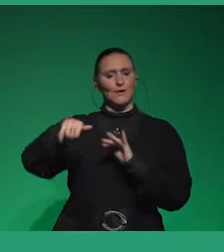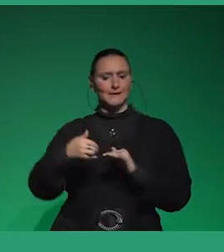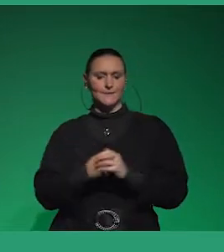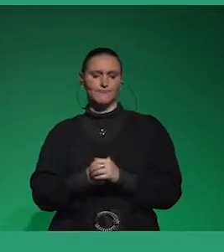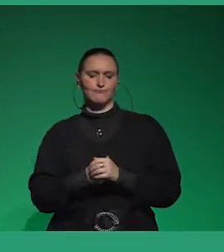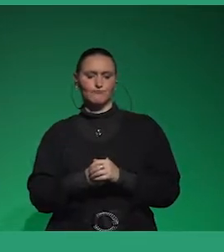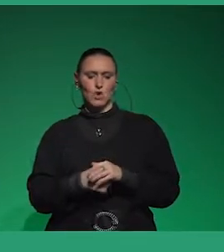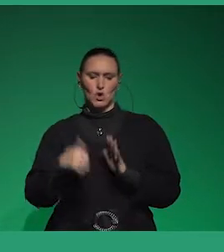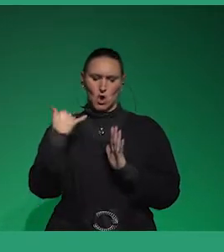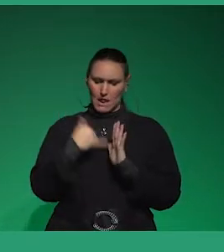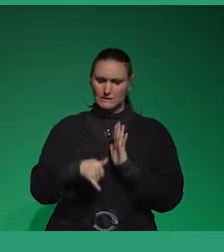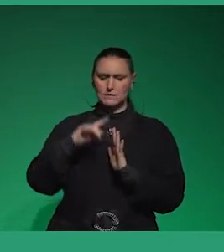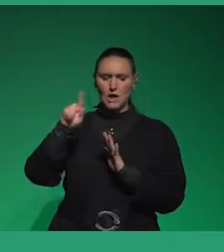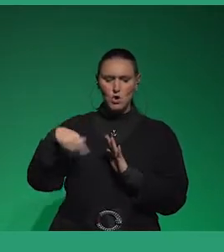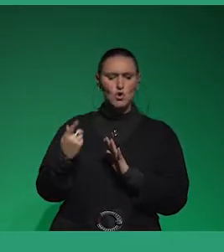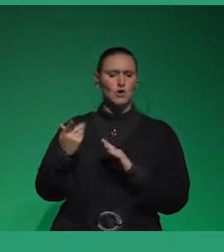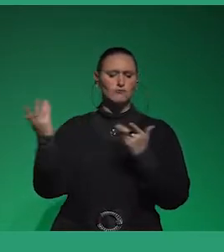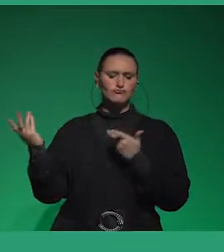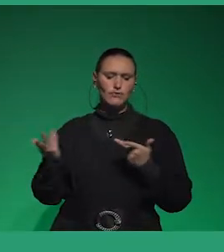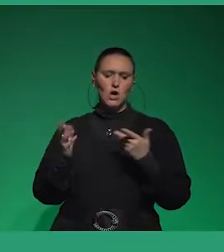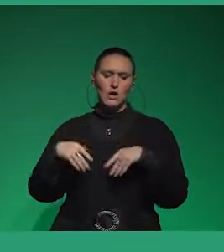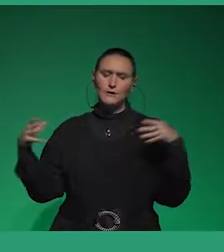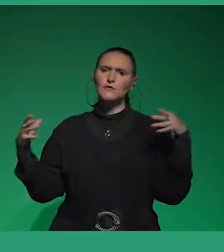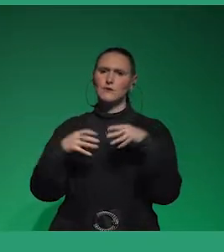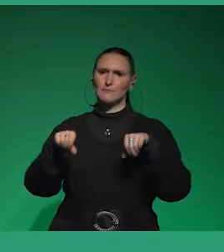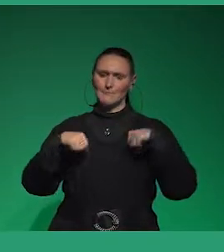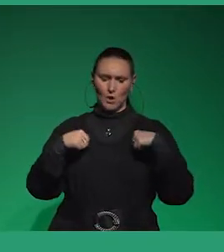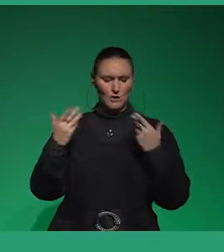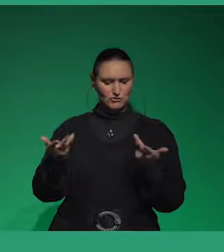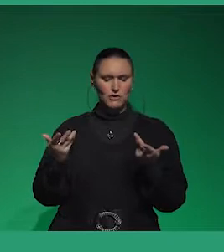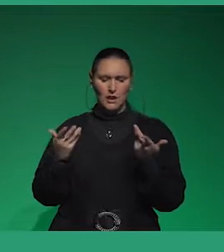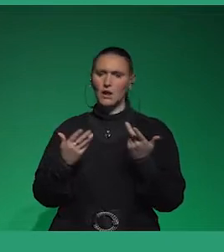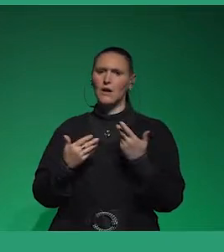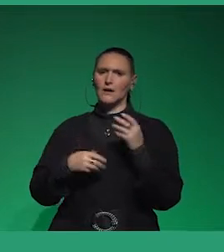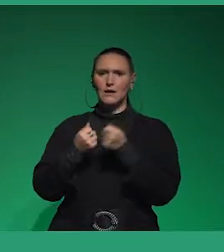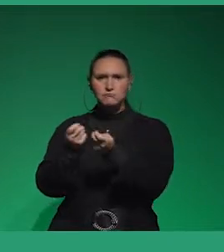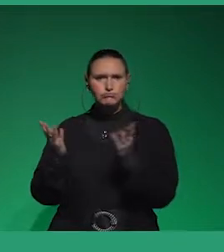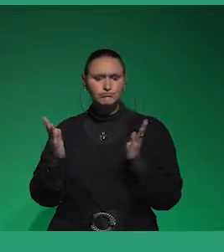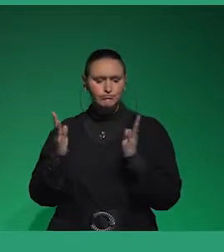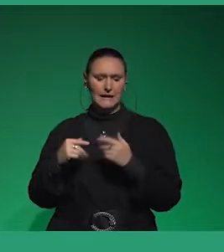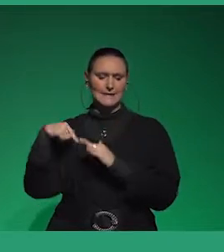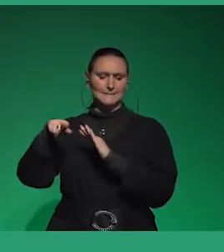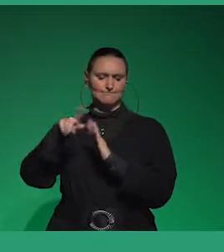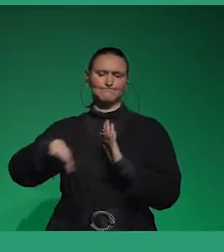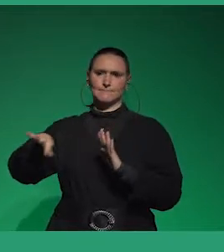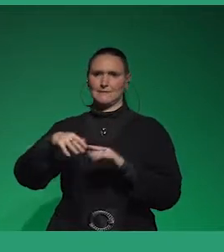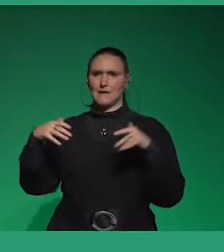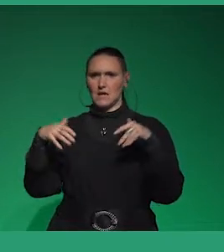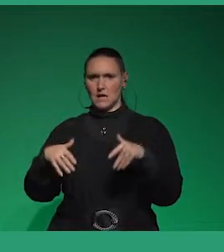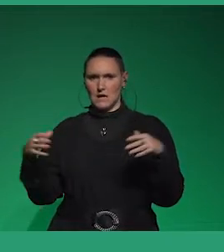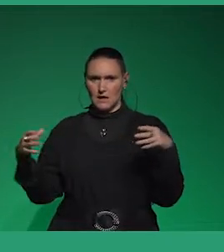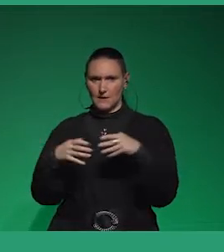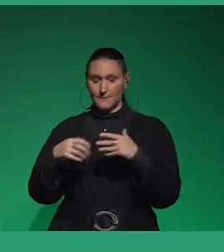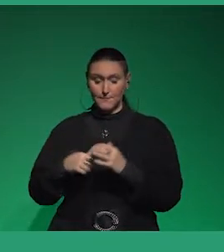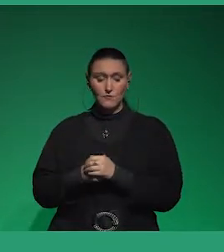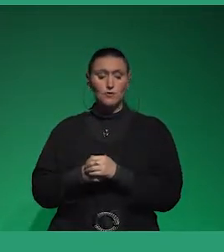is the conventional biological diversity, or also known as the Nagoya Protocol, because the CRC 990